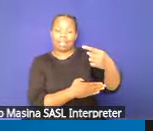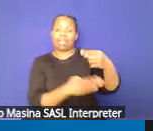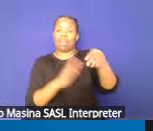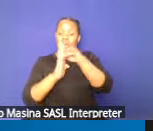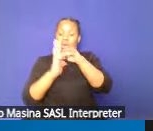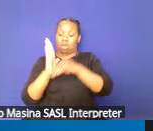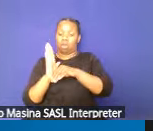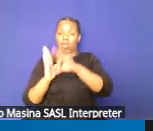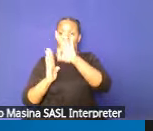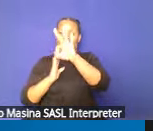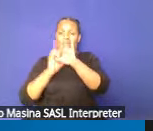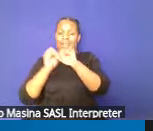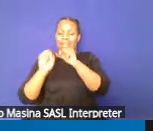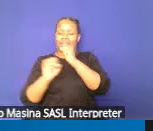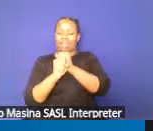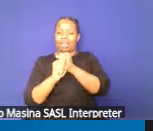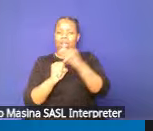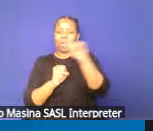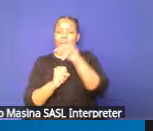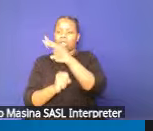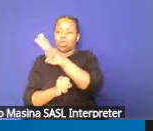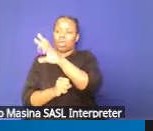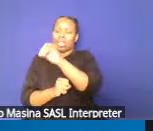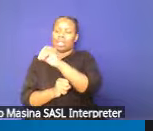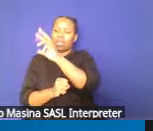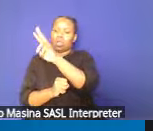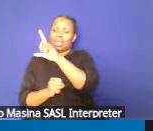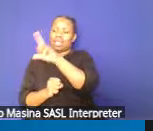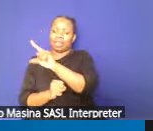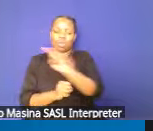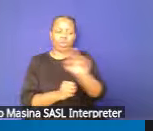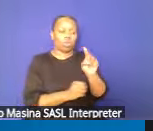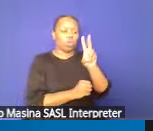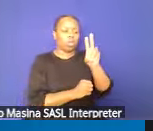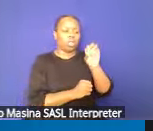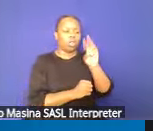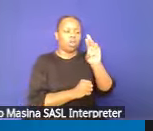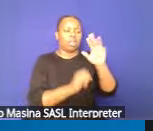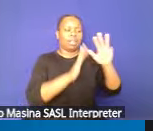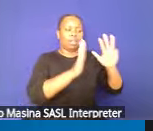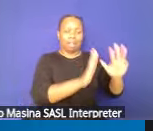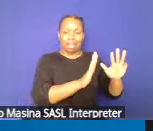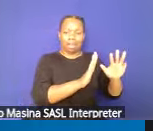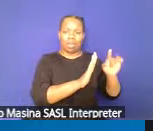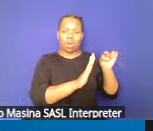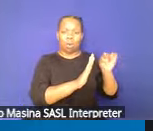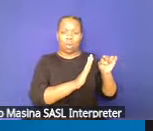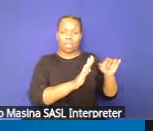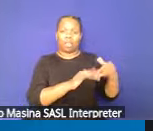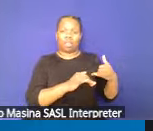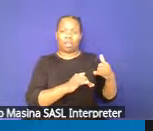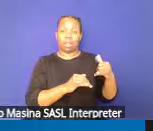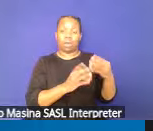3 years, which will be 27, 2028, 2029, with this initiative of,